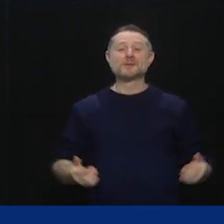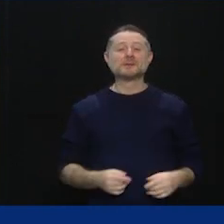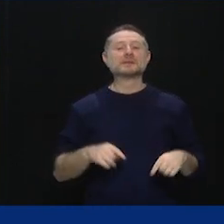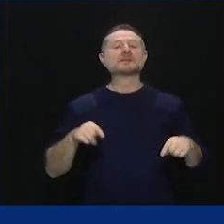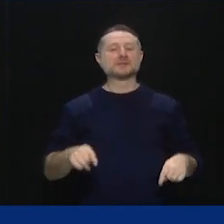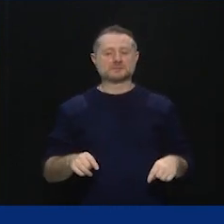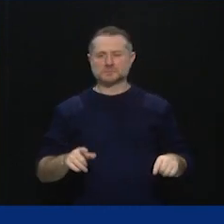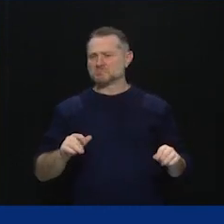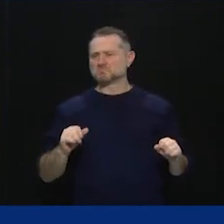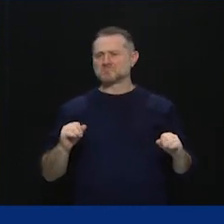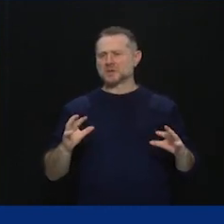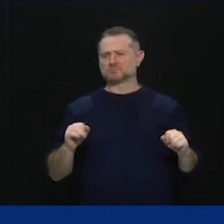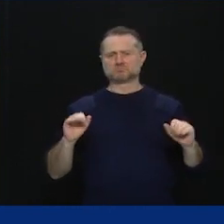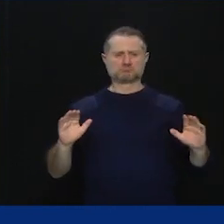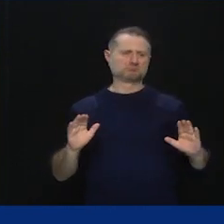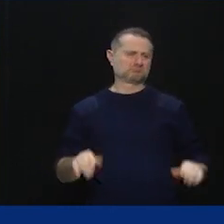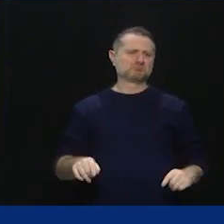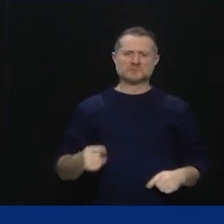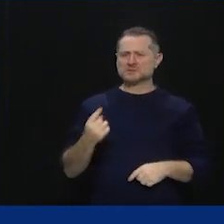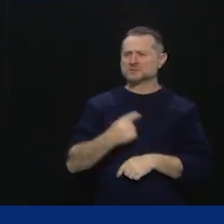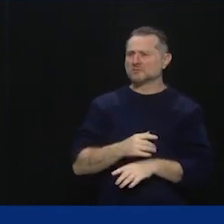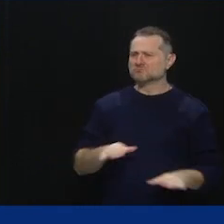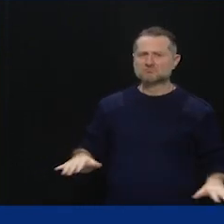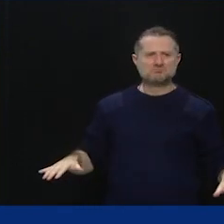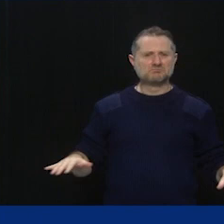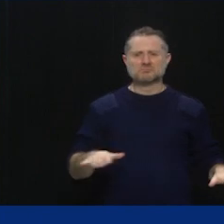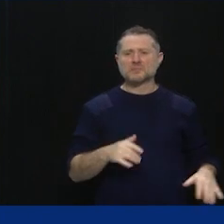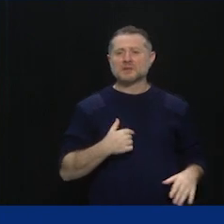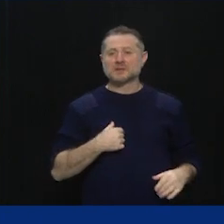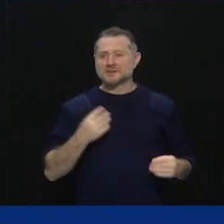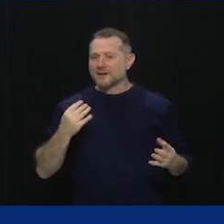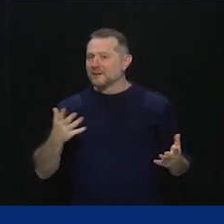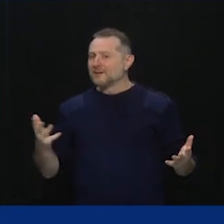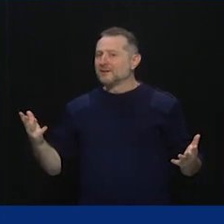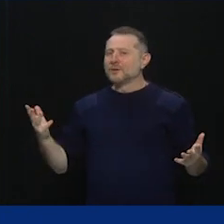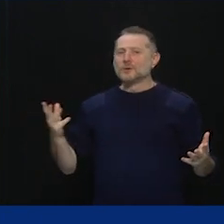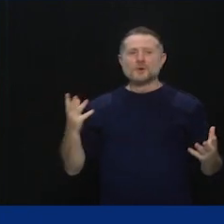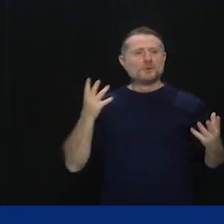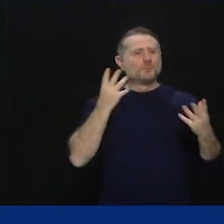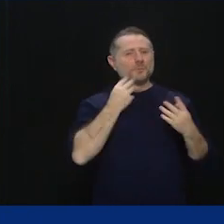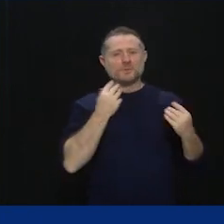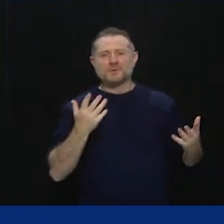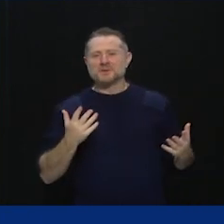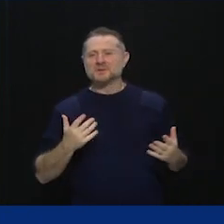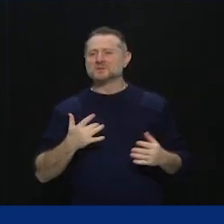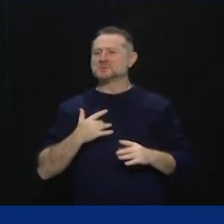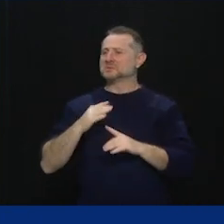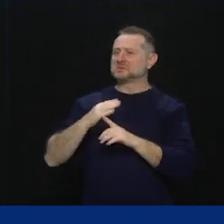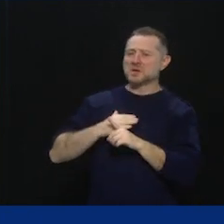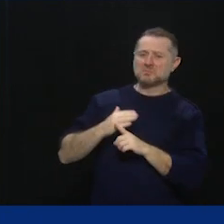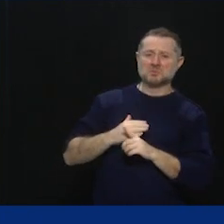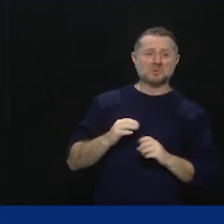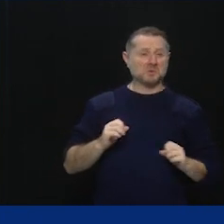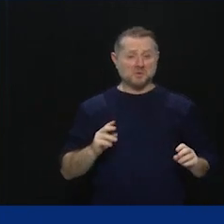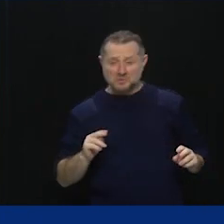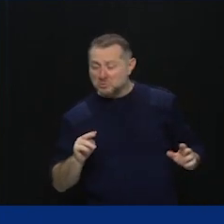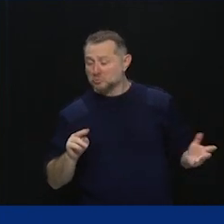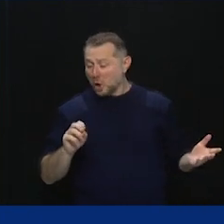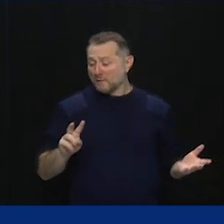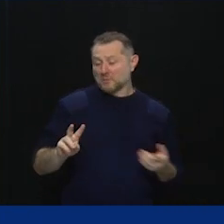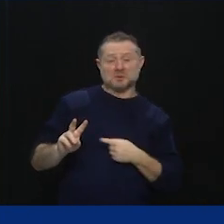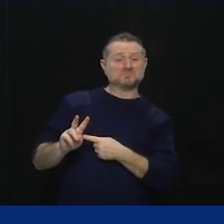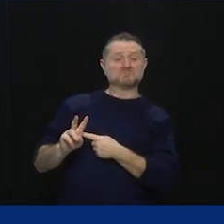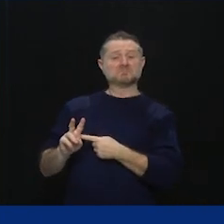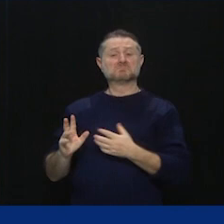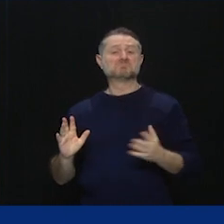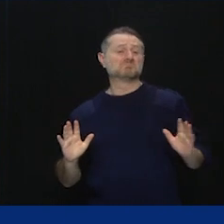Not just the fact that it's sunny and beautiful and nice temperature for November, but what an incredible accomplishment that we're